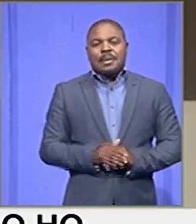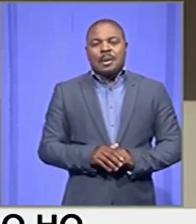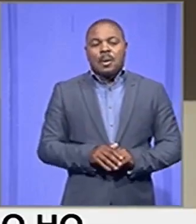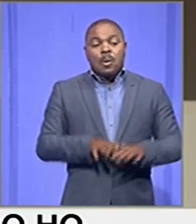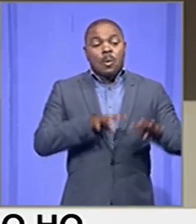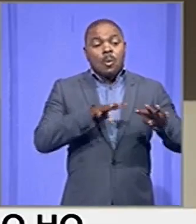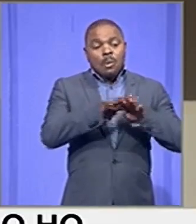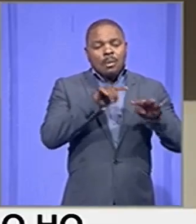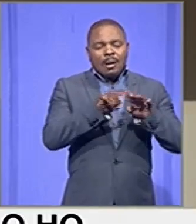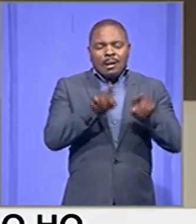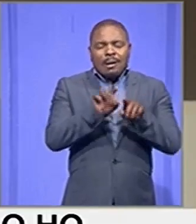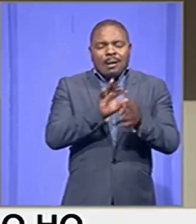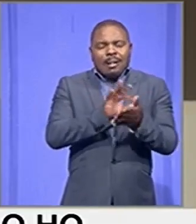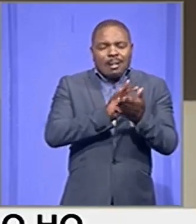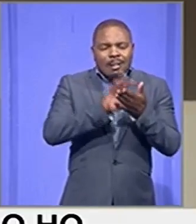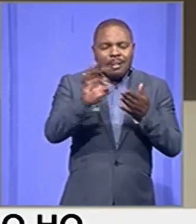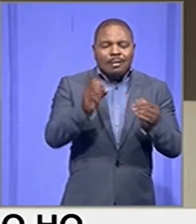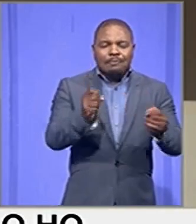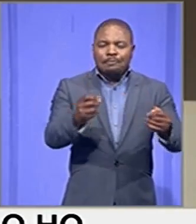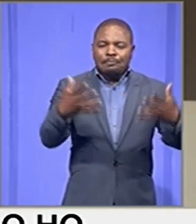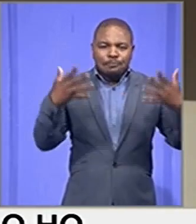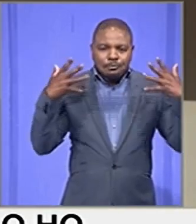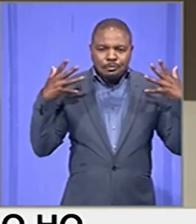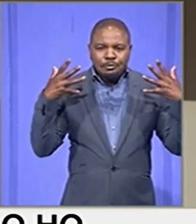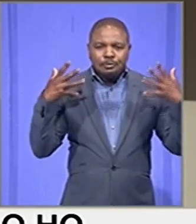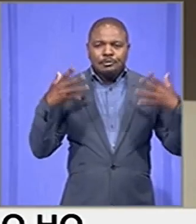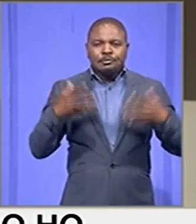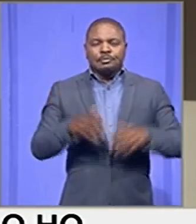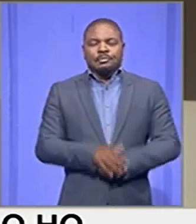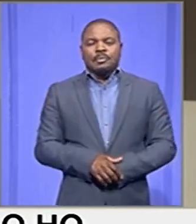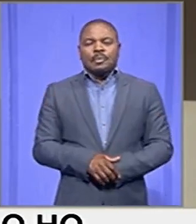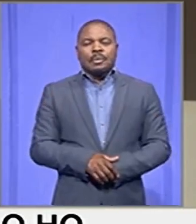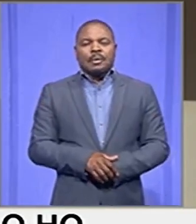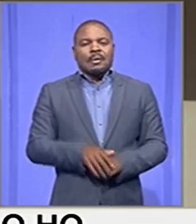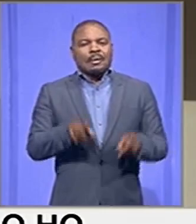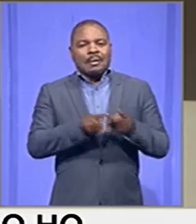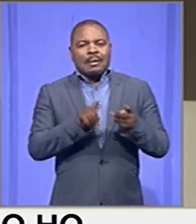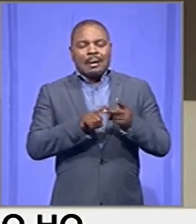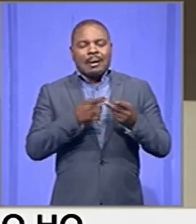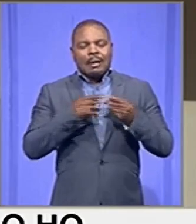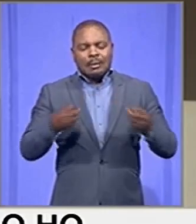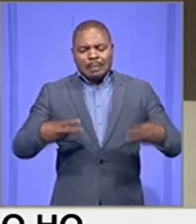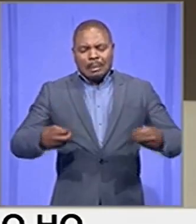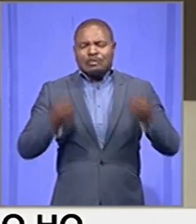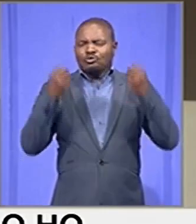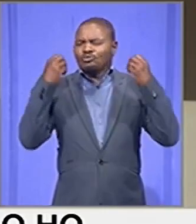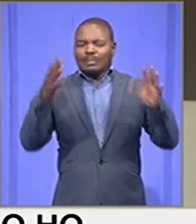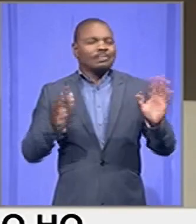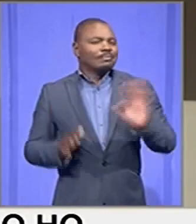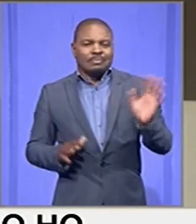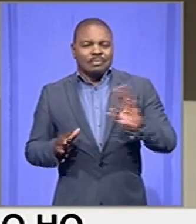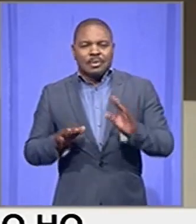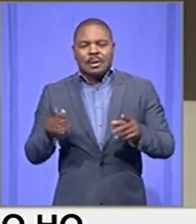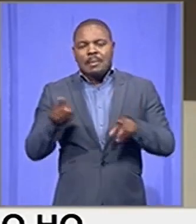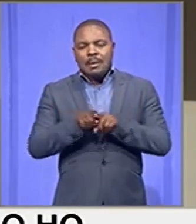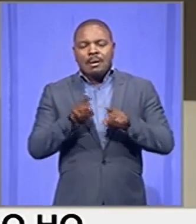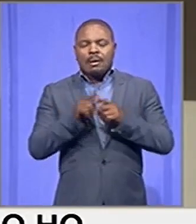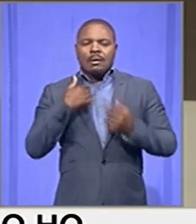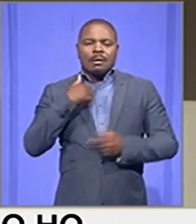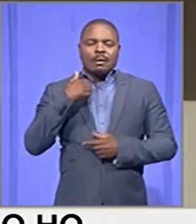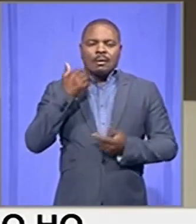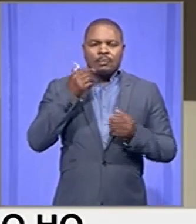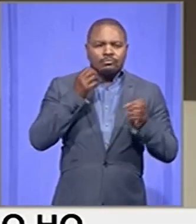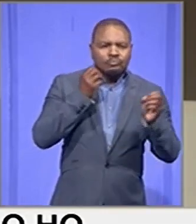is cleaner, it's fresh, there's less text, a lot more audio-visual